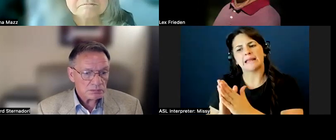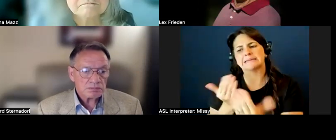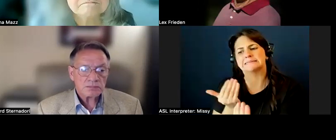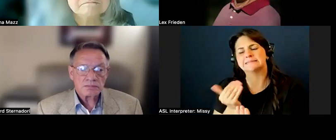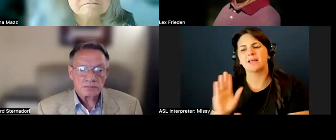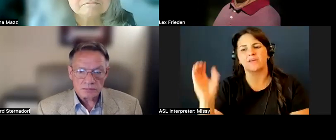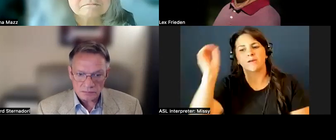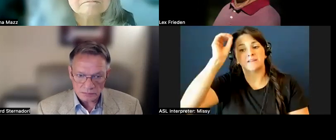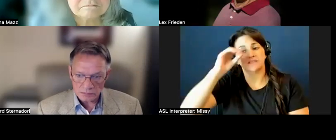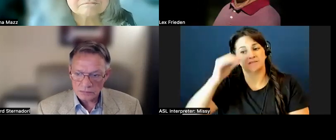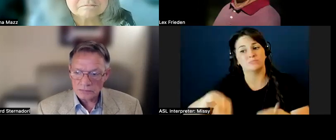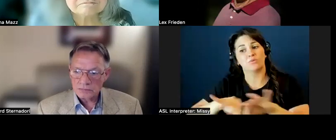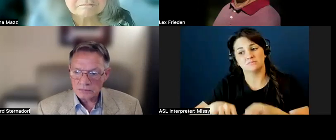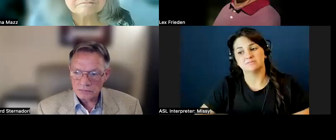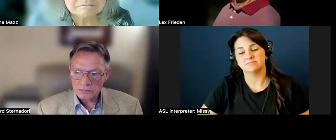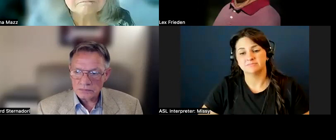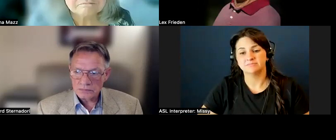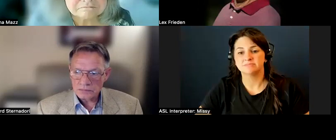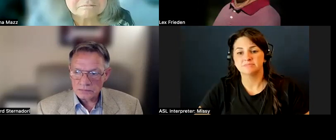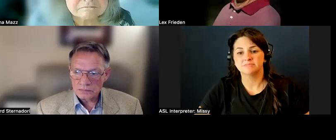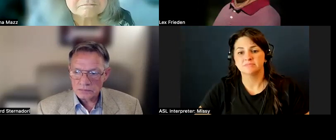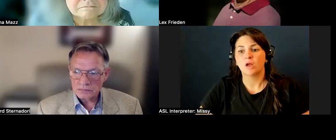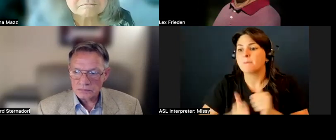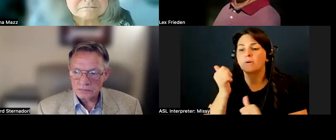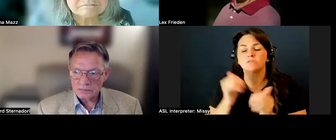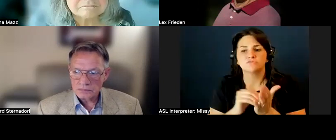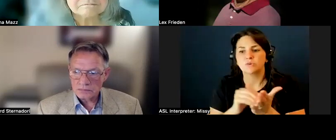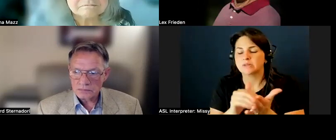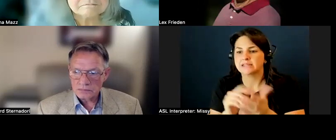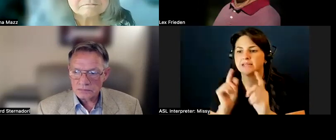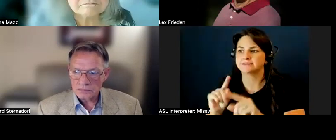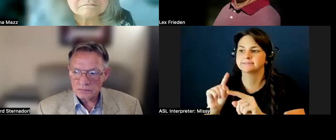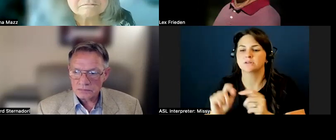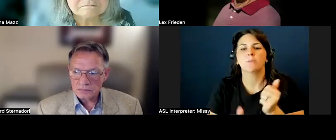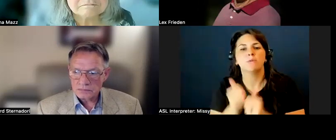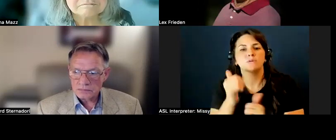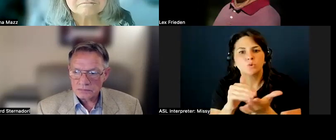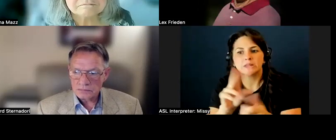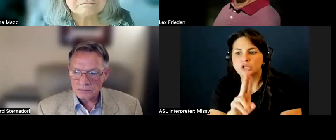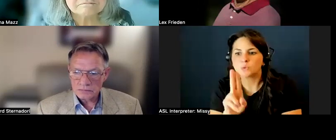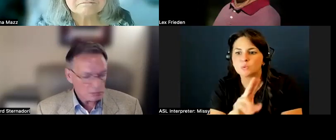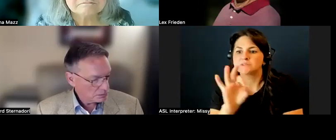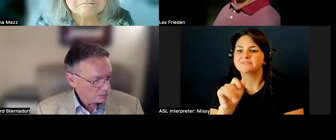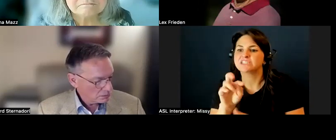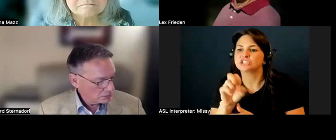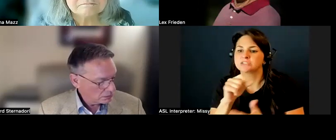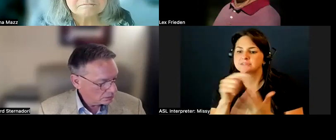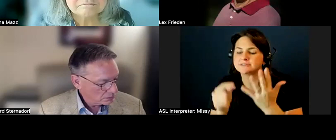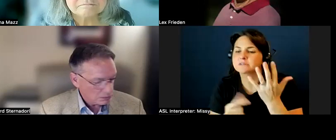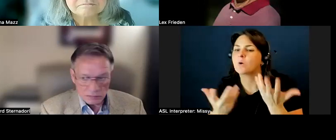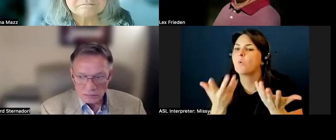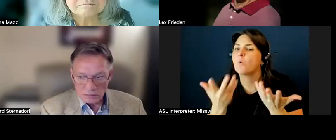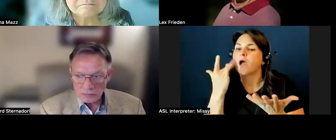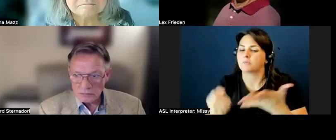prioritization process and your users. What are you most frequently visited? What are your most frequently used? What are features and things of that nature, so that you're